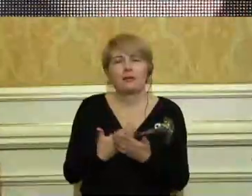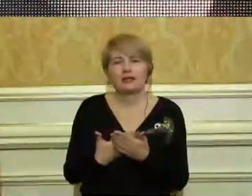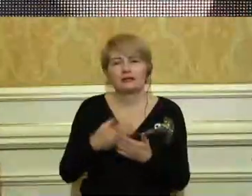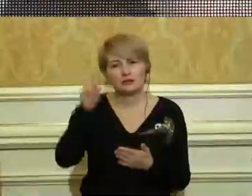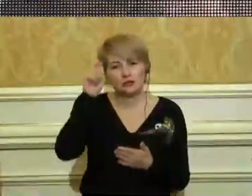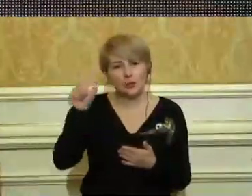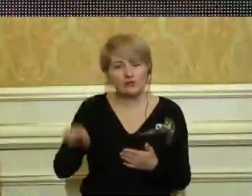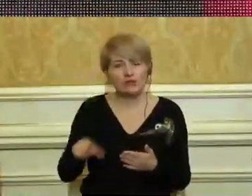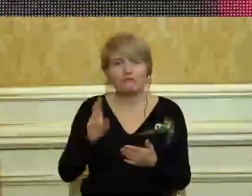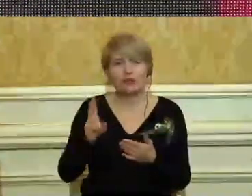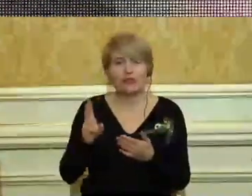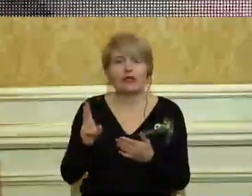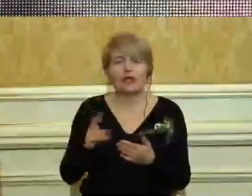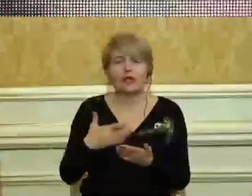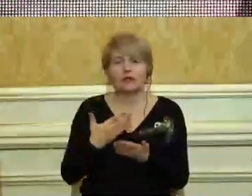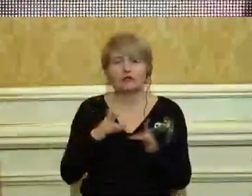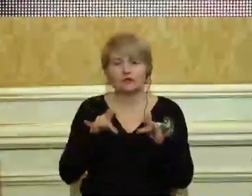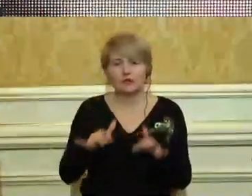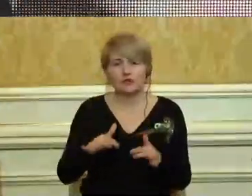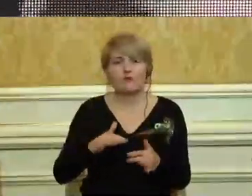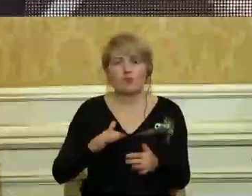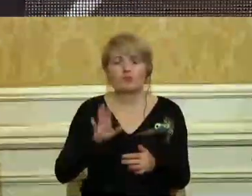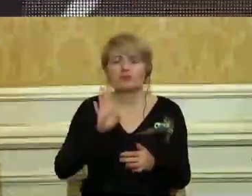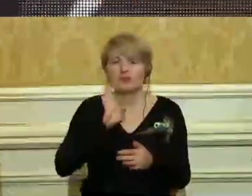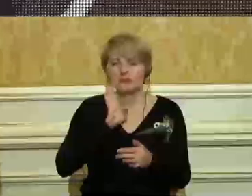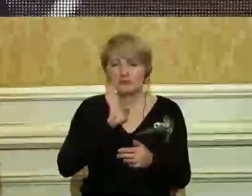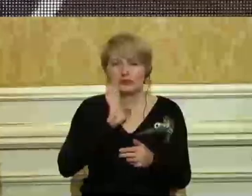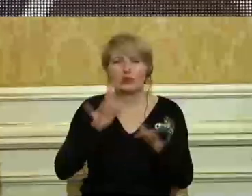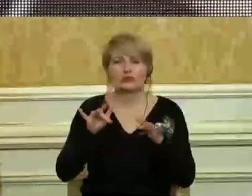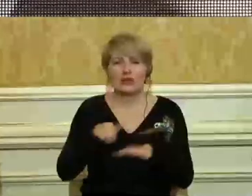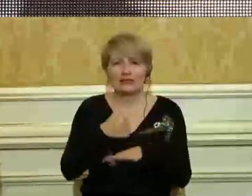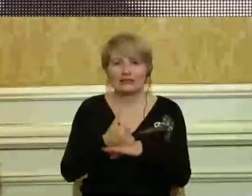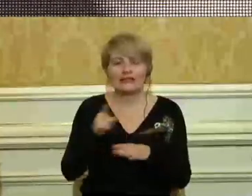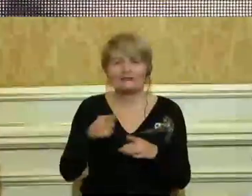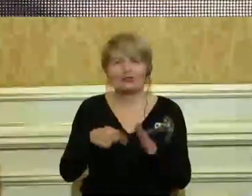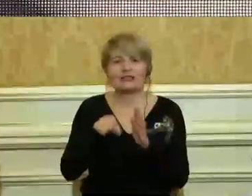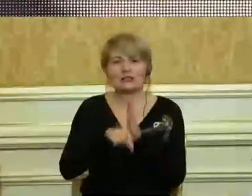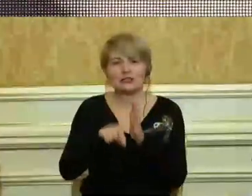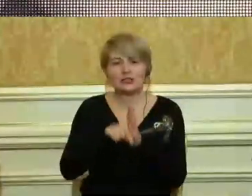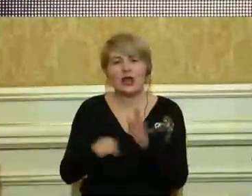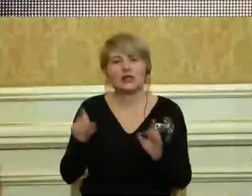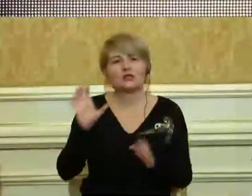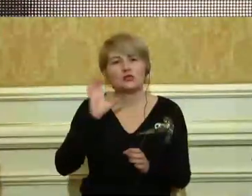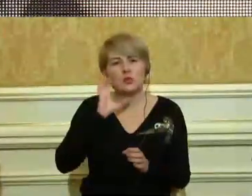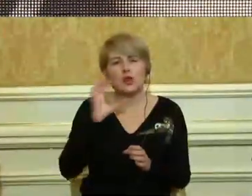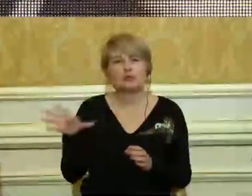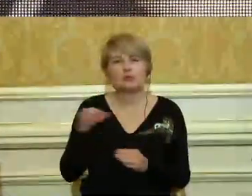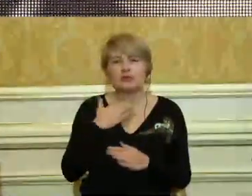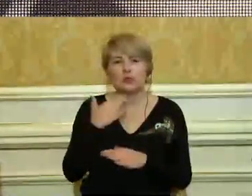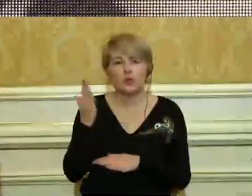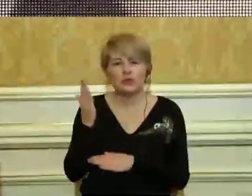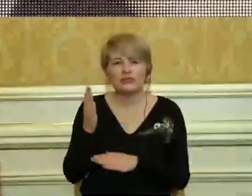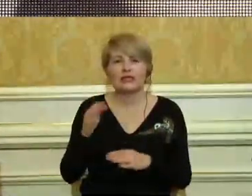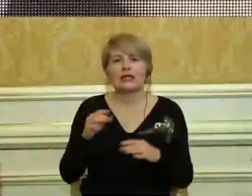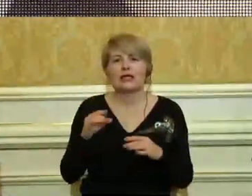feminine leadership, which means inclusive leadership, which means getting many different voices heard around the table, something